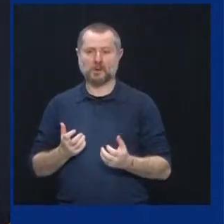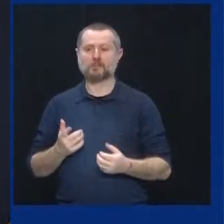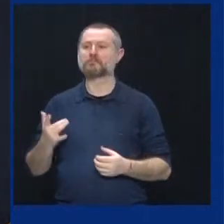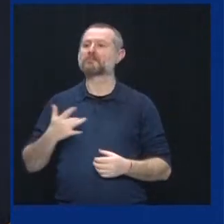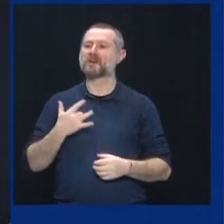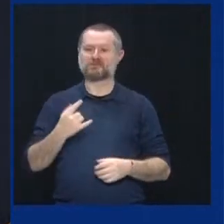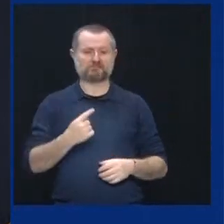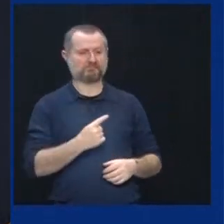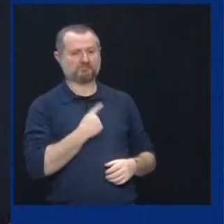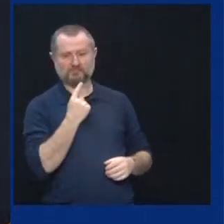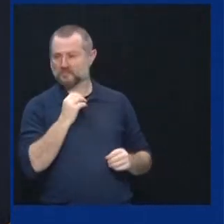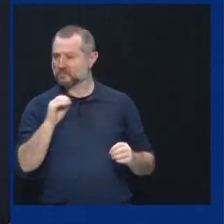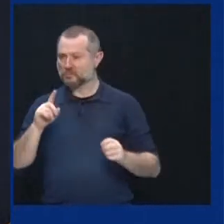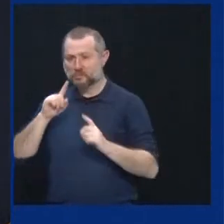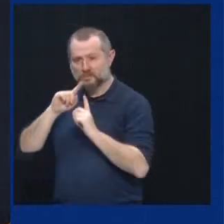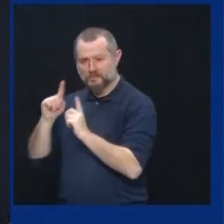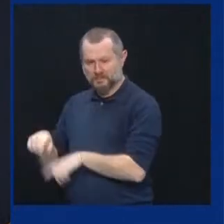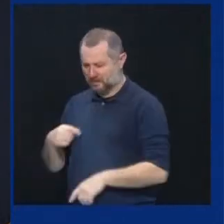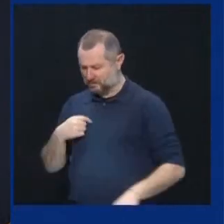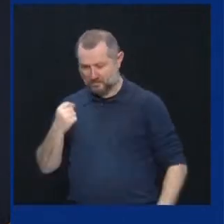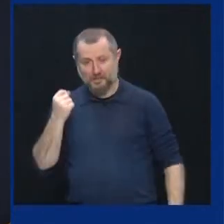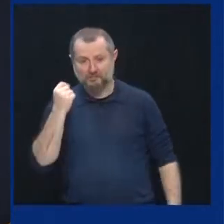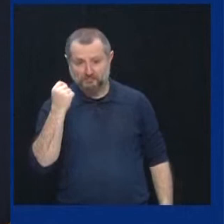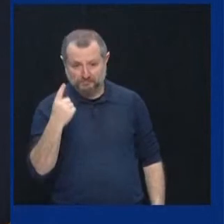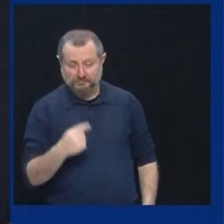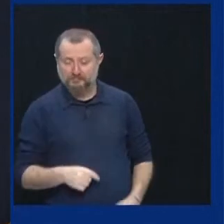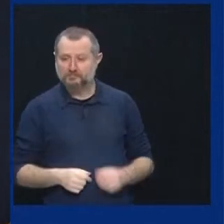getting the information. I get it.